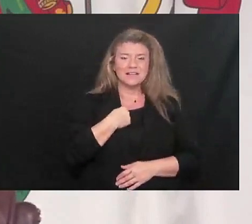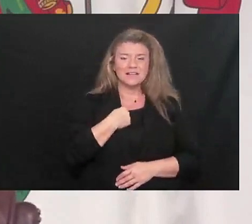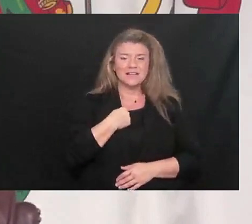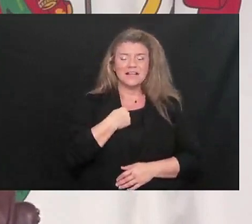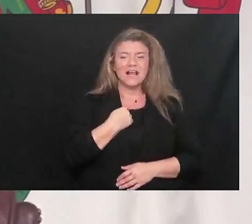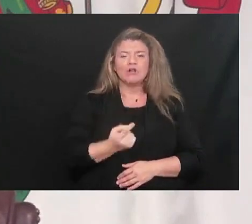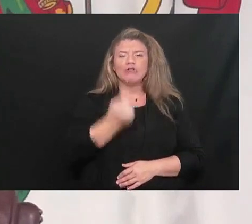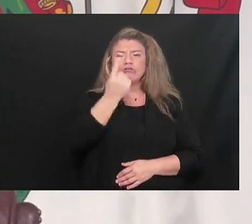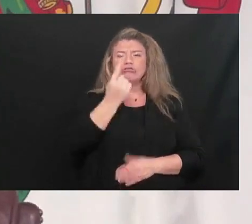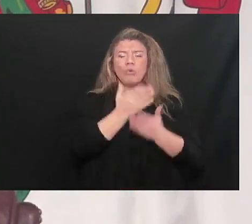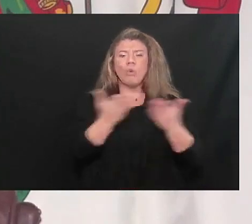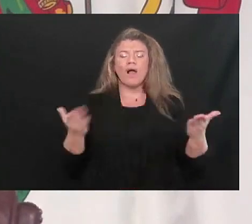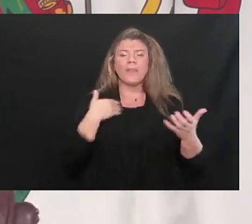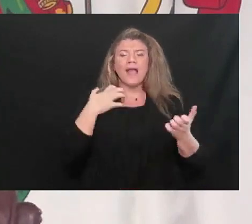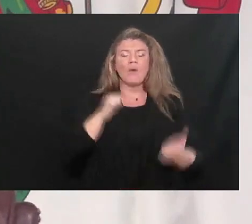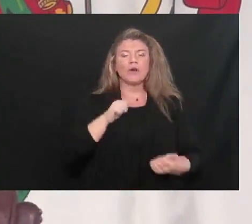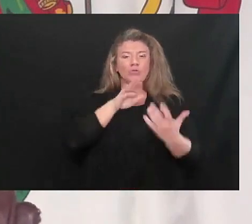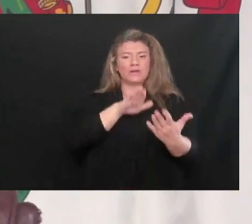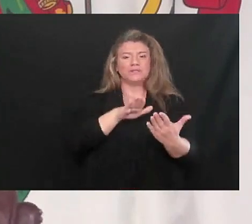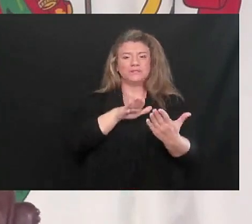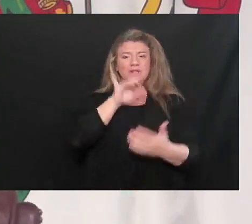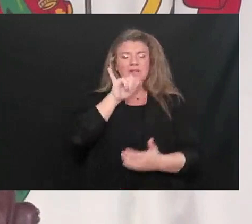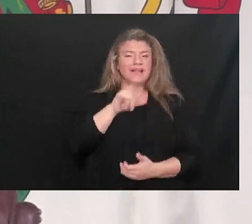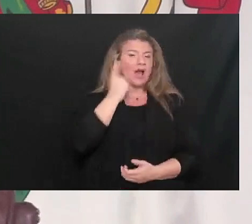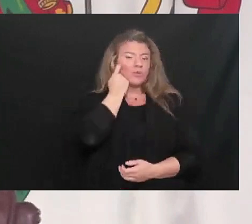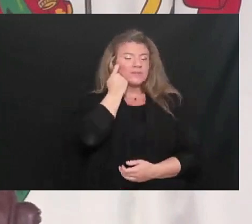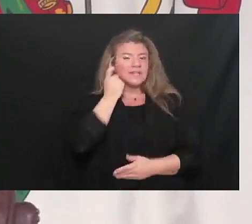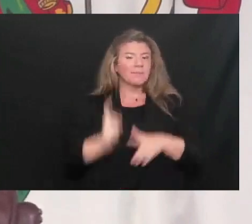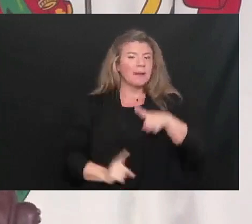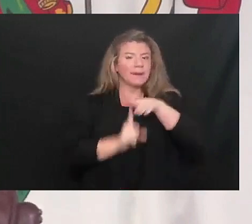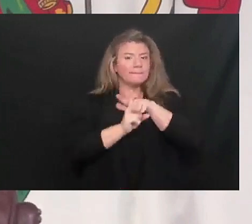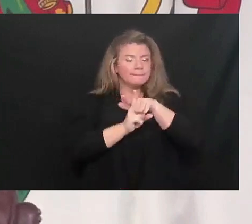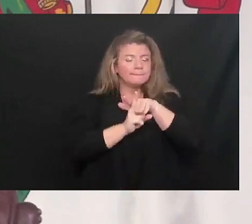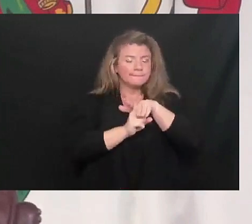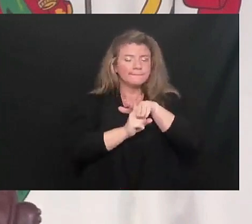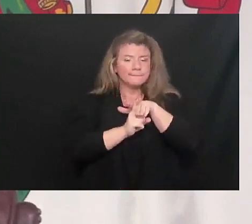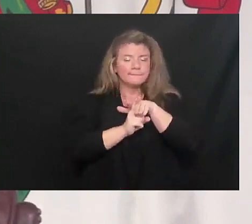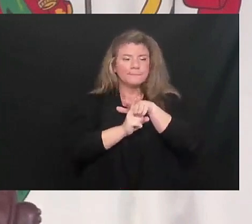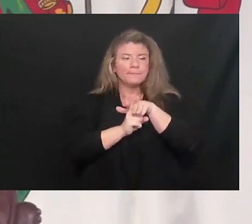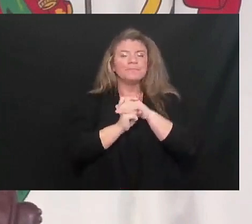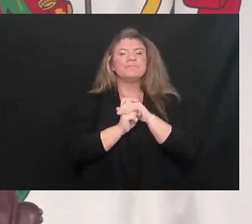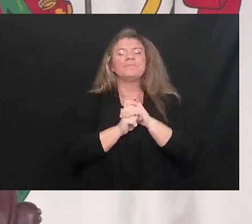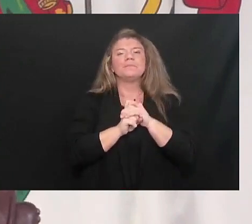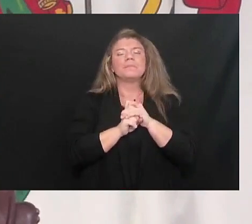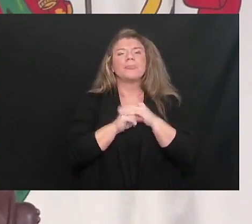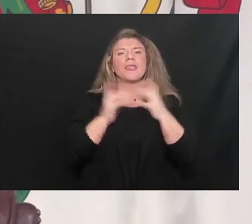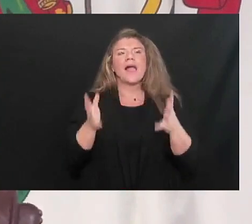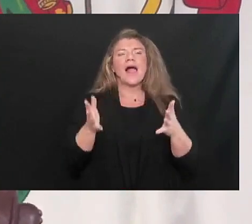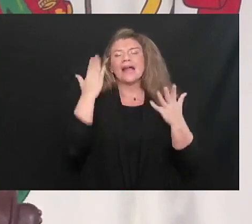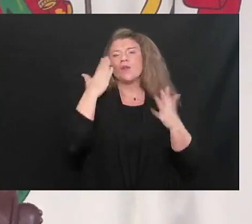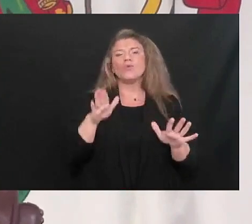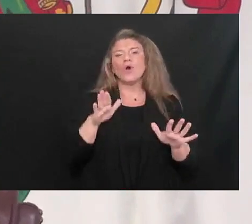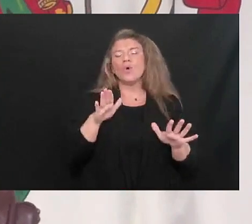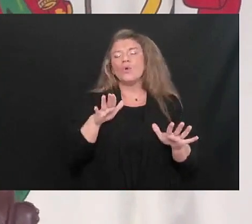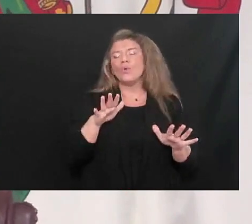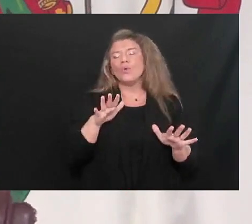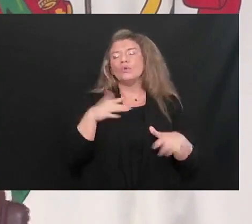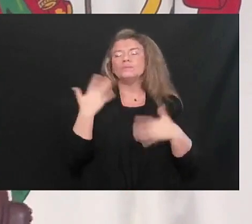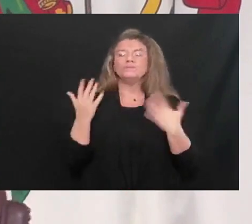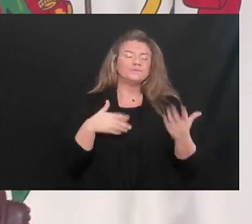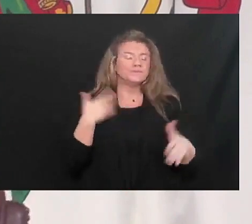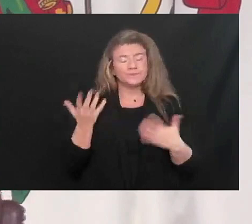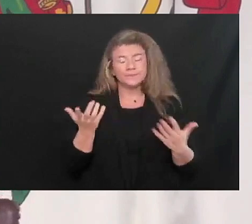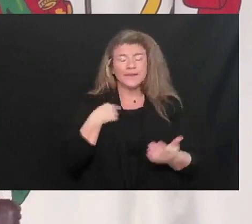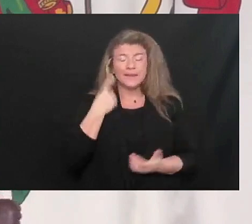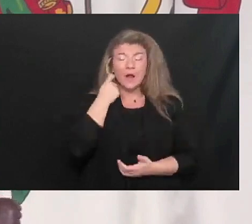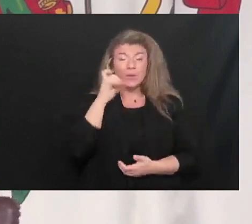There's one thing I want to address with you that just came up and everything, and I don't know, that I just found